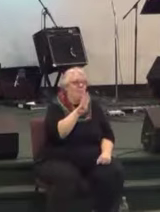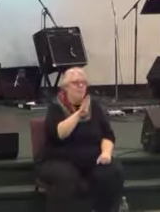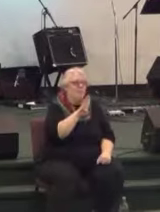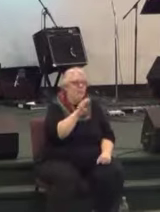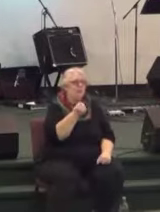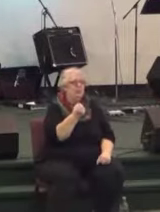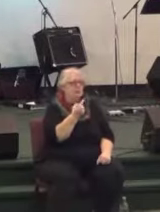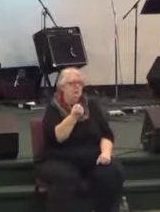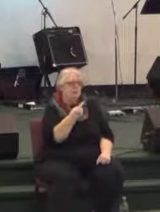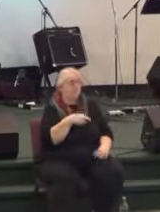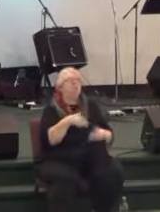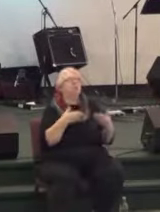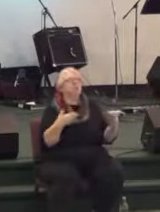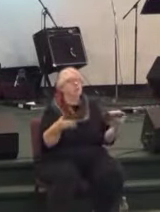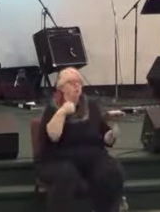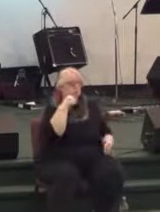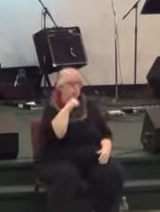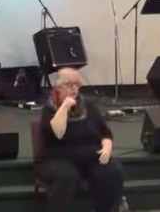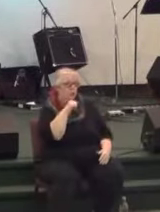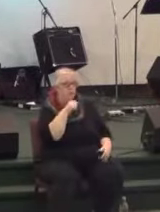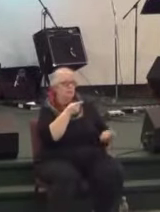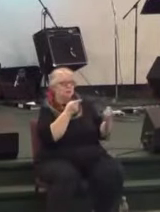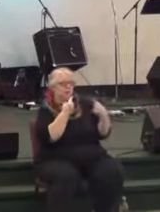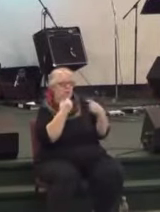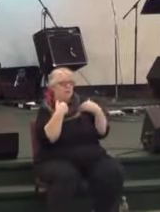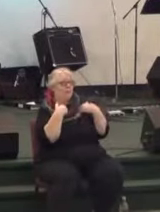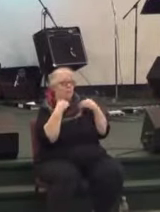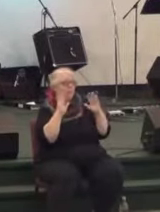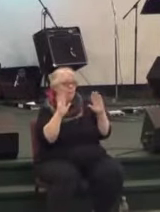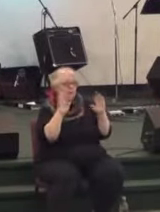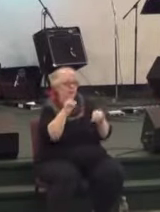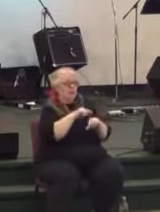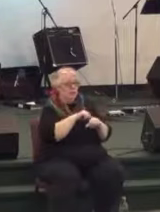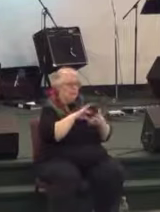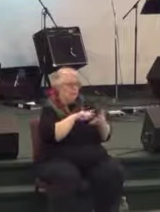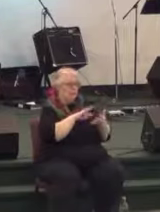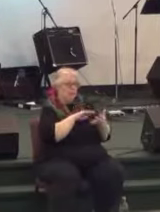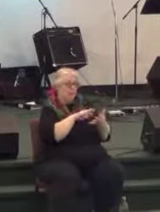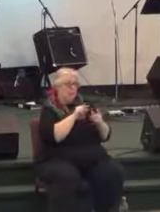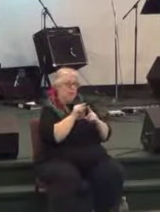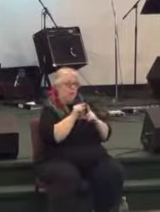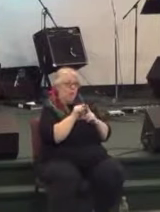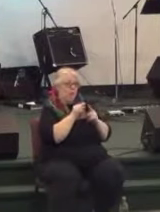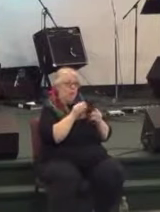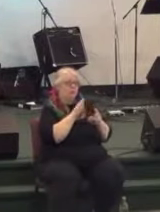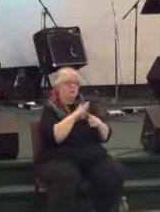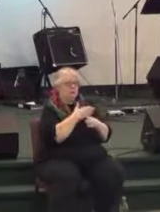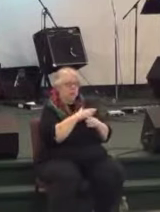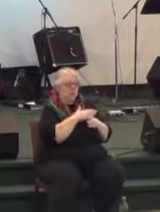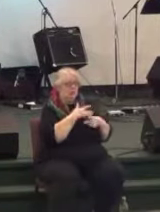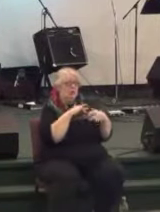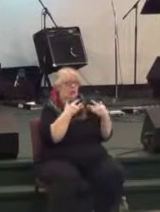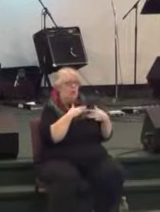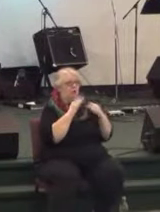So girls, you can come and have a really awesome time and get in the Word and just share your heart and